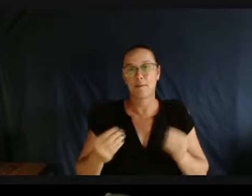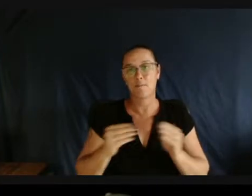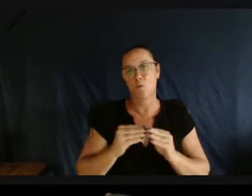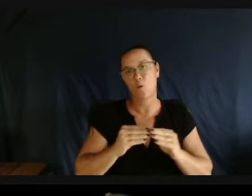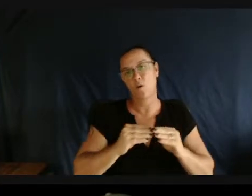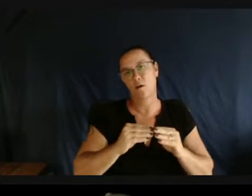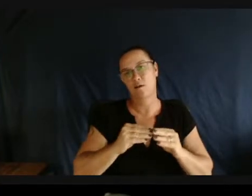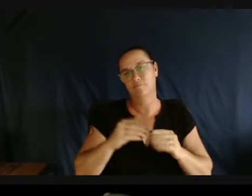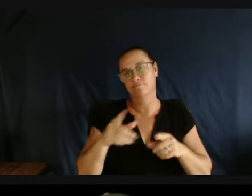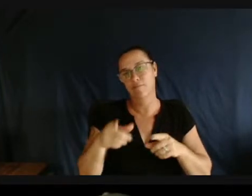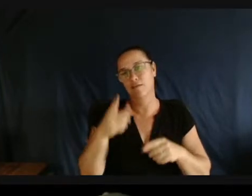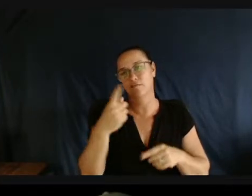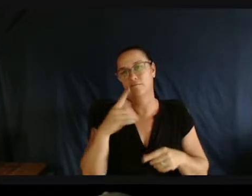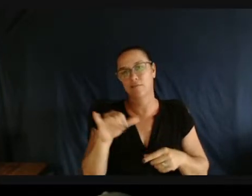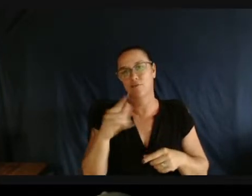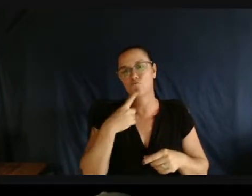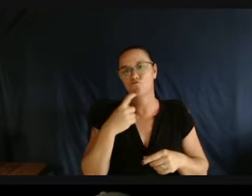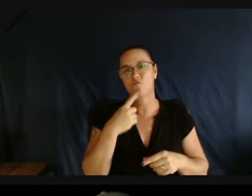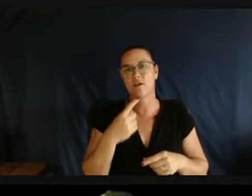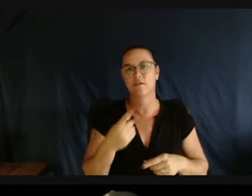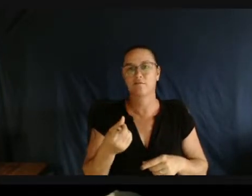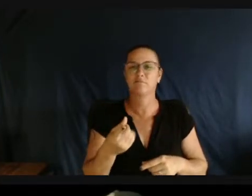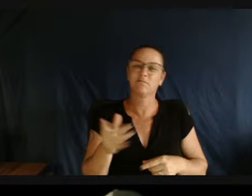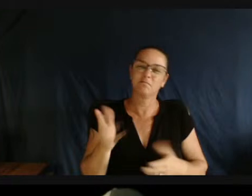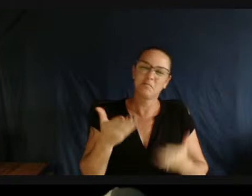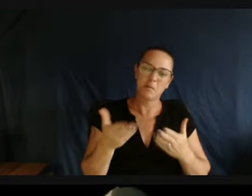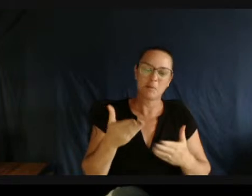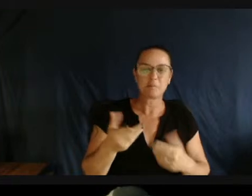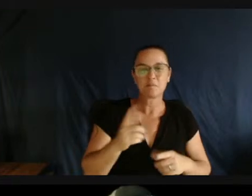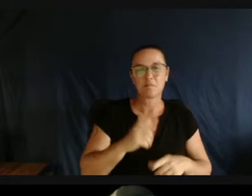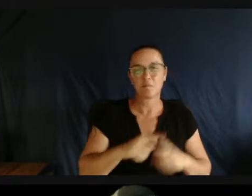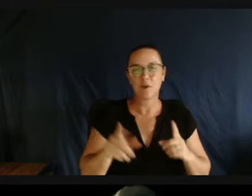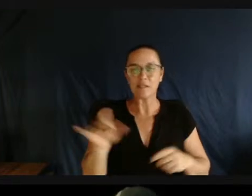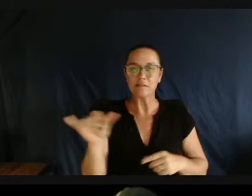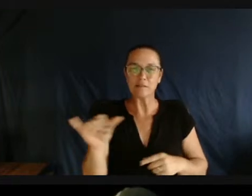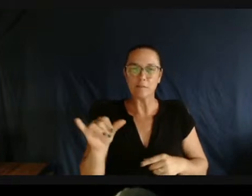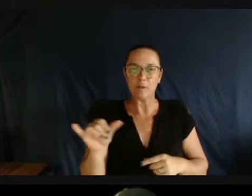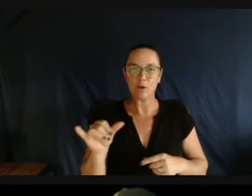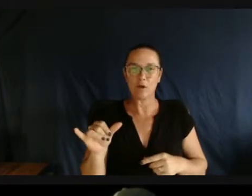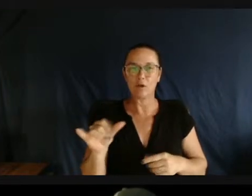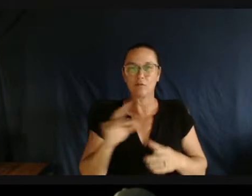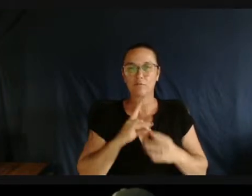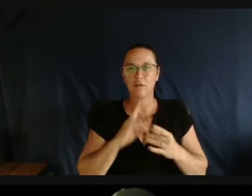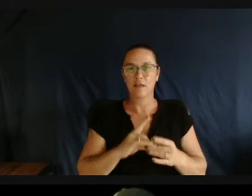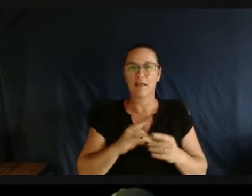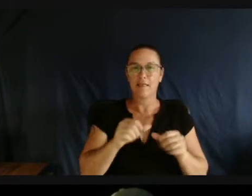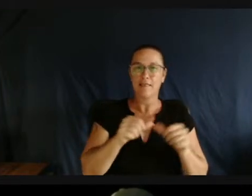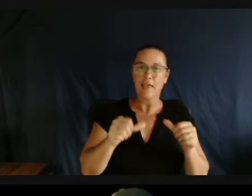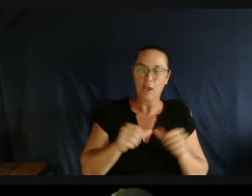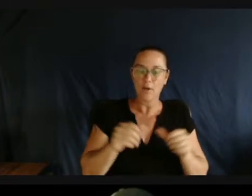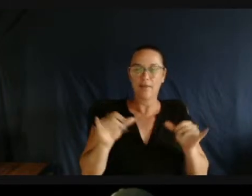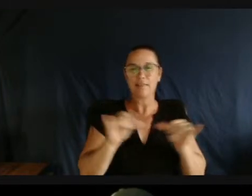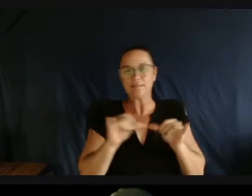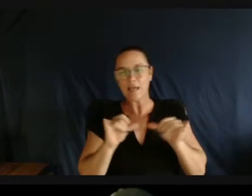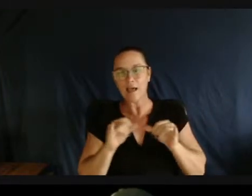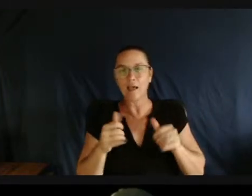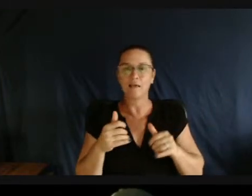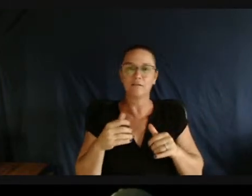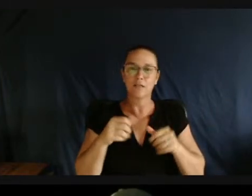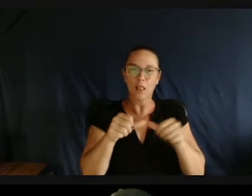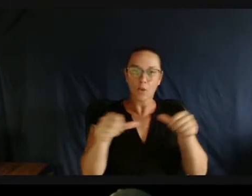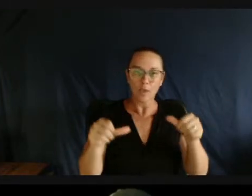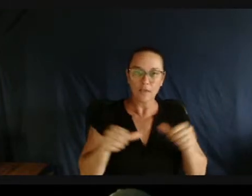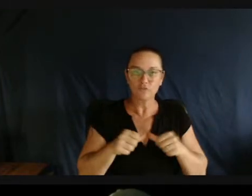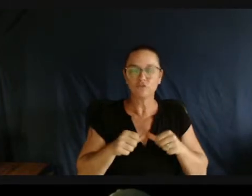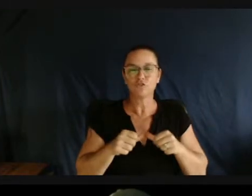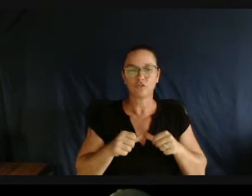this. I would put it something like that, right? But pretty similar as far as the area and size and location, just slightly offset